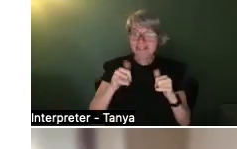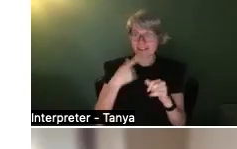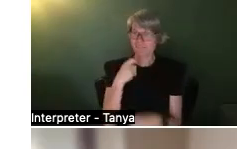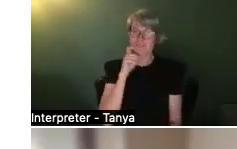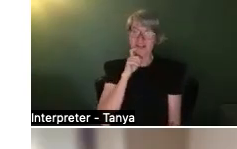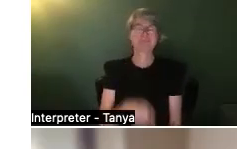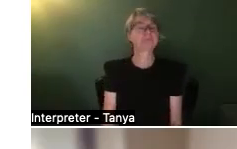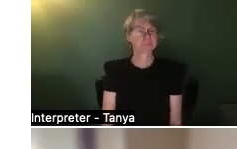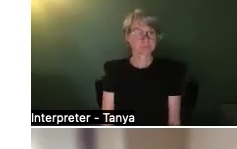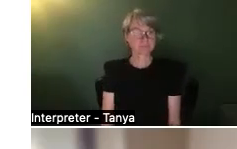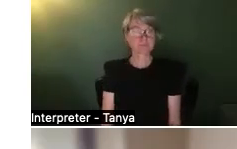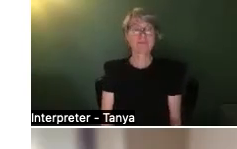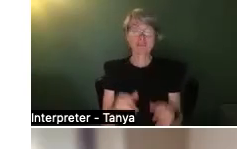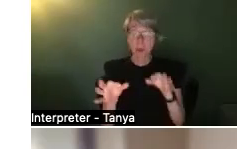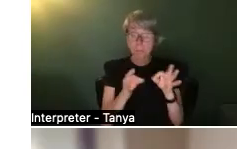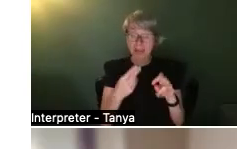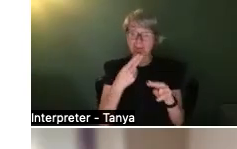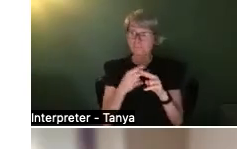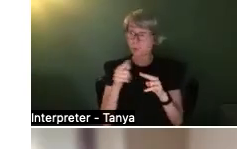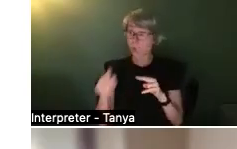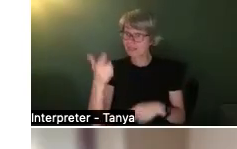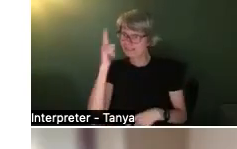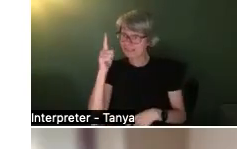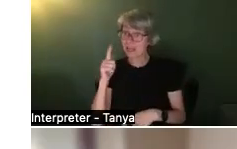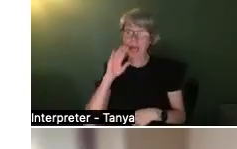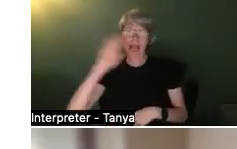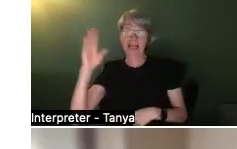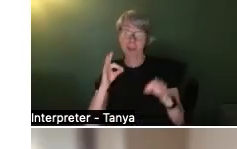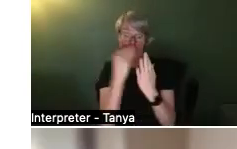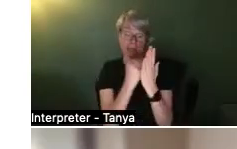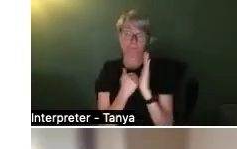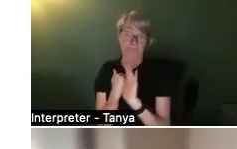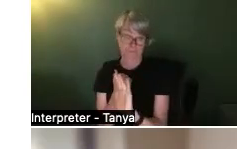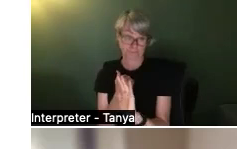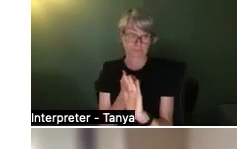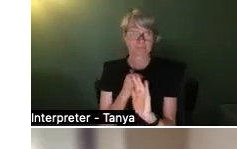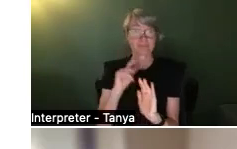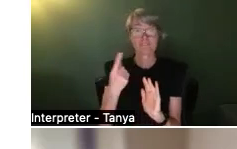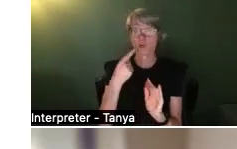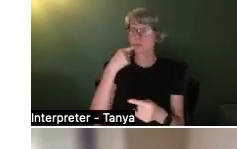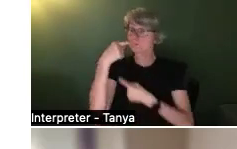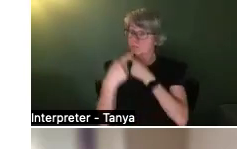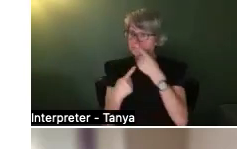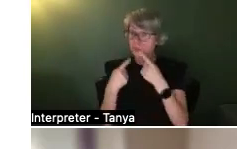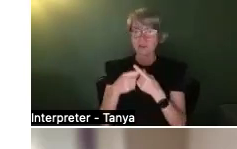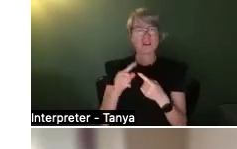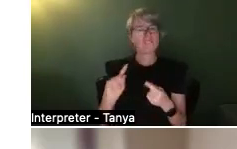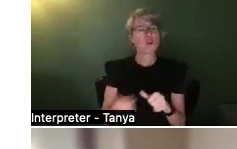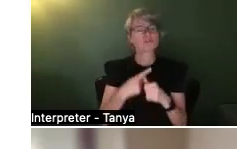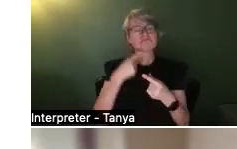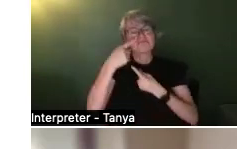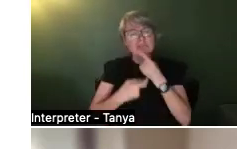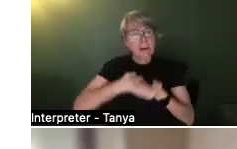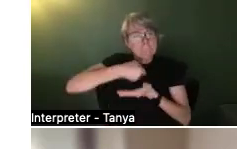We developed 2 lecture plans that educators can use. The first is an overall introduction to intellectual disability, and the second is